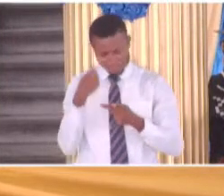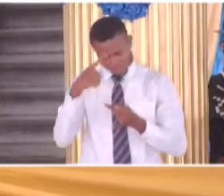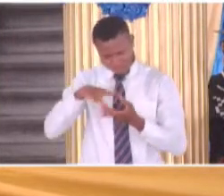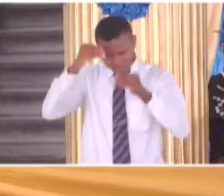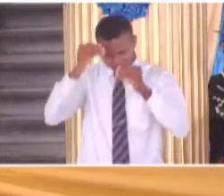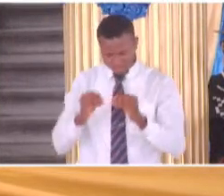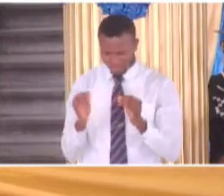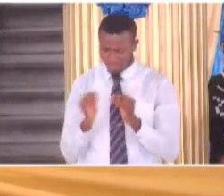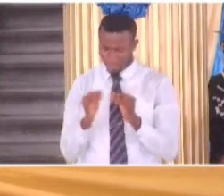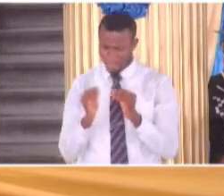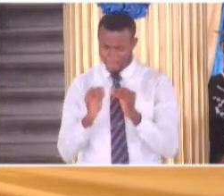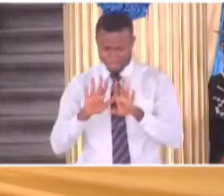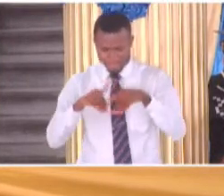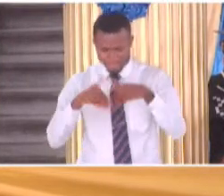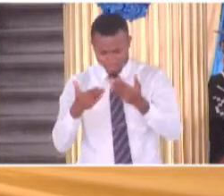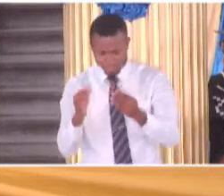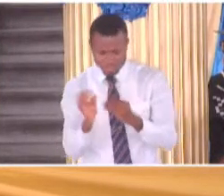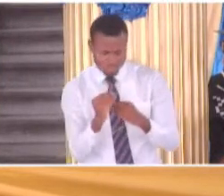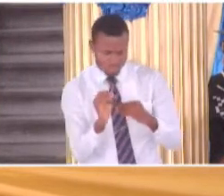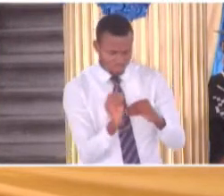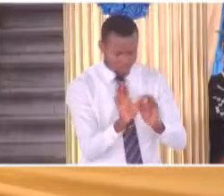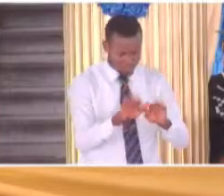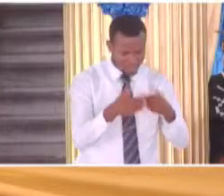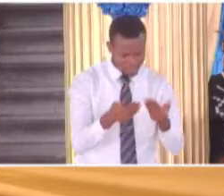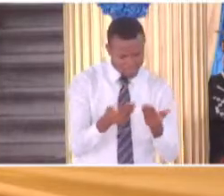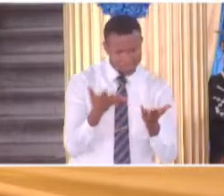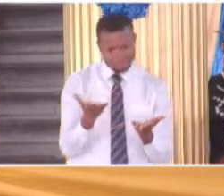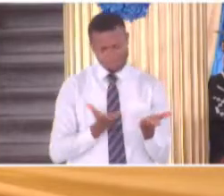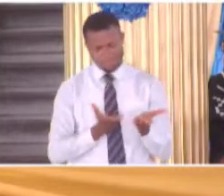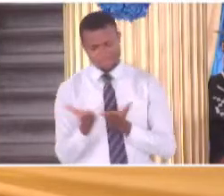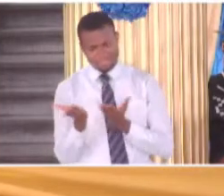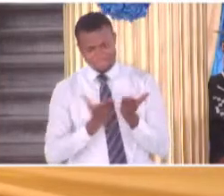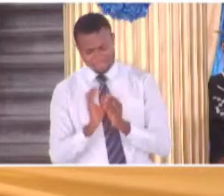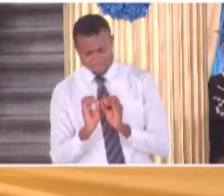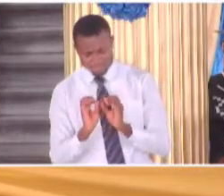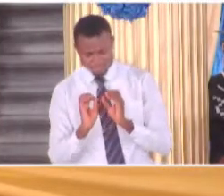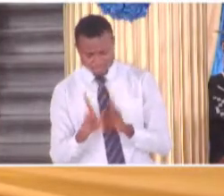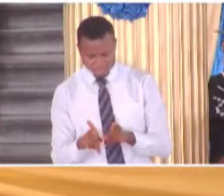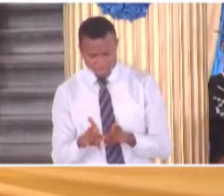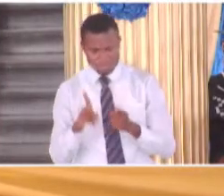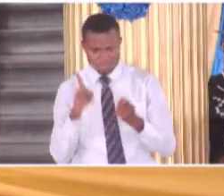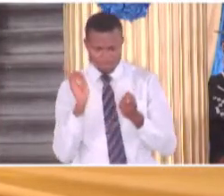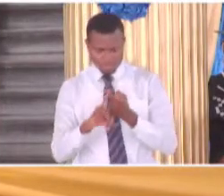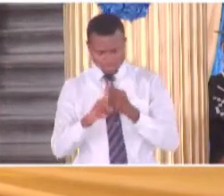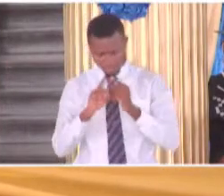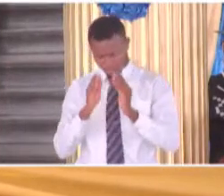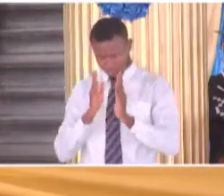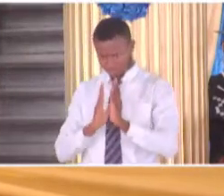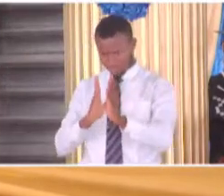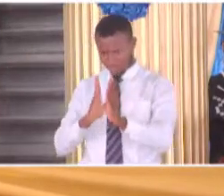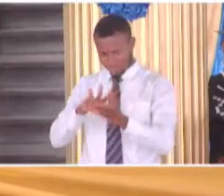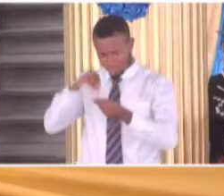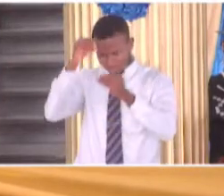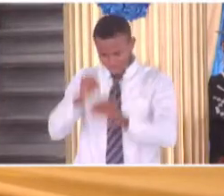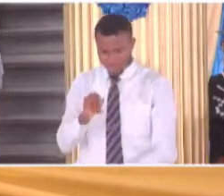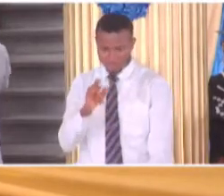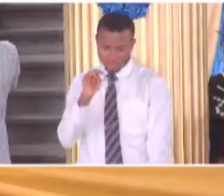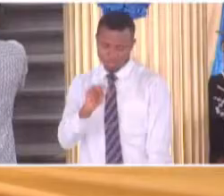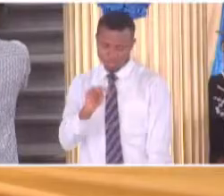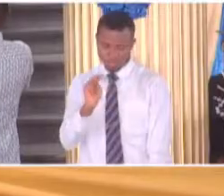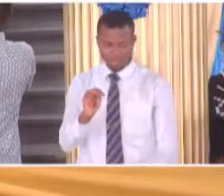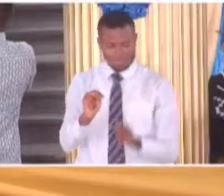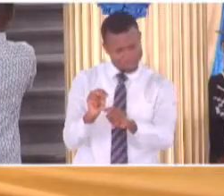full complement of resources, services, and opportunities tailored towards students' needs.